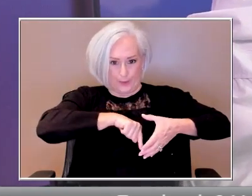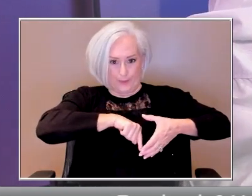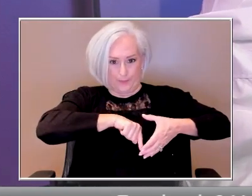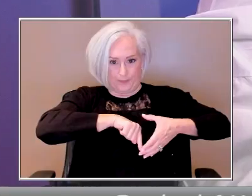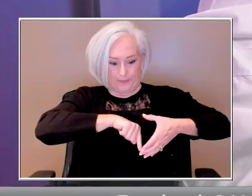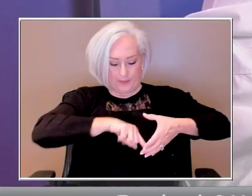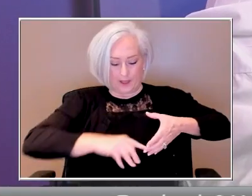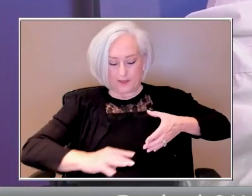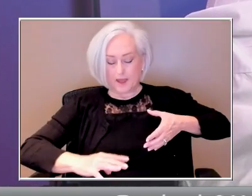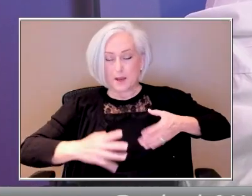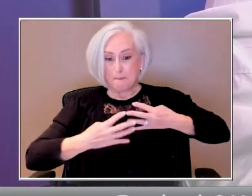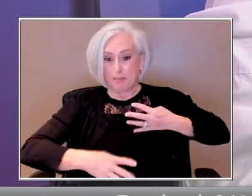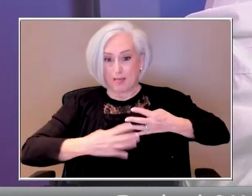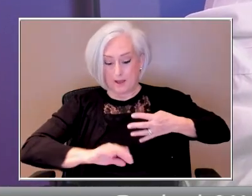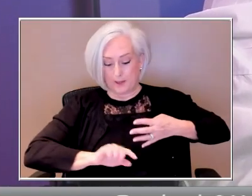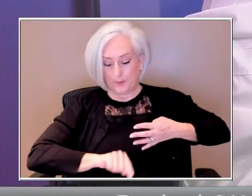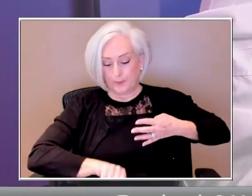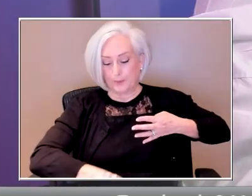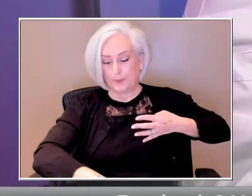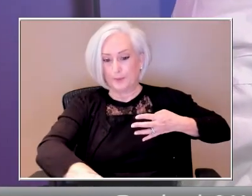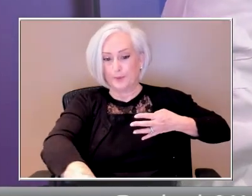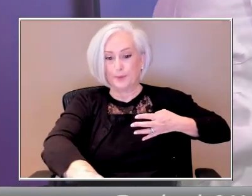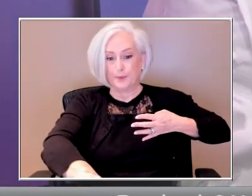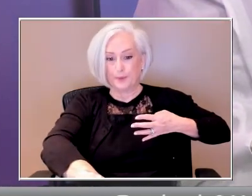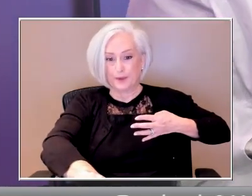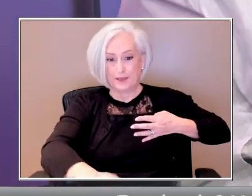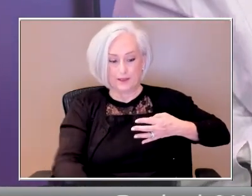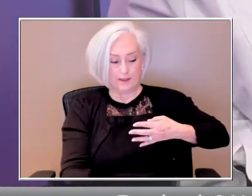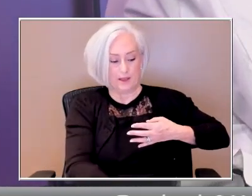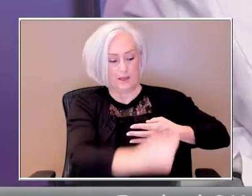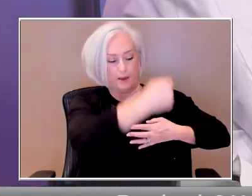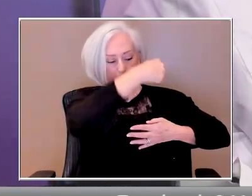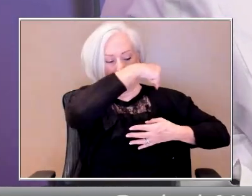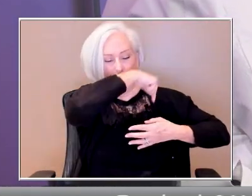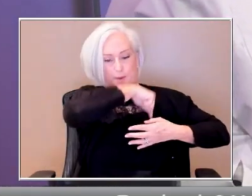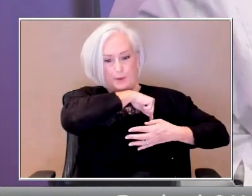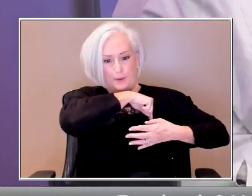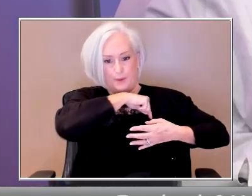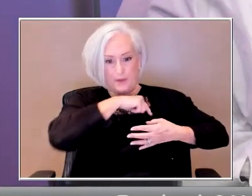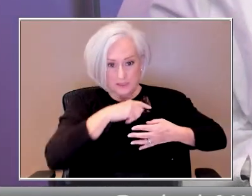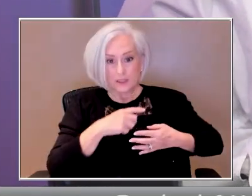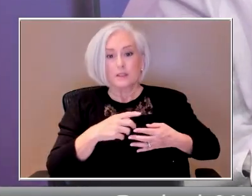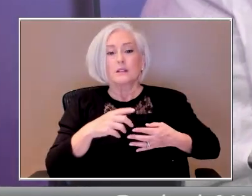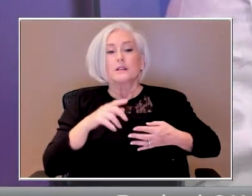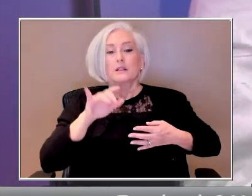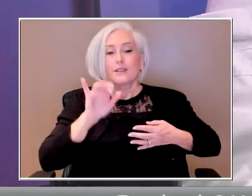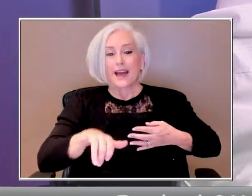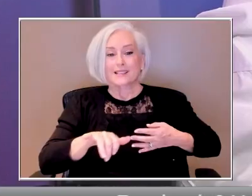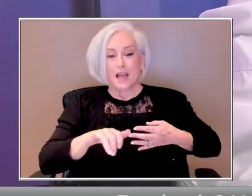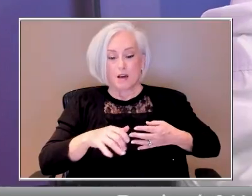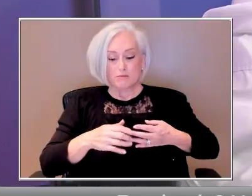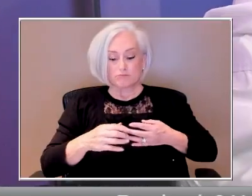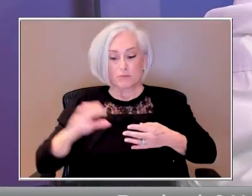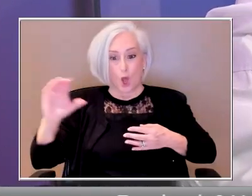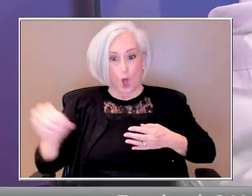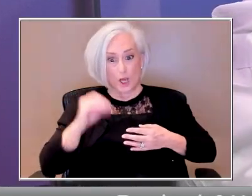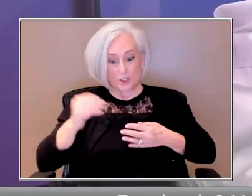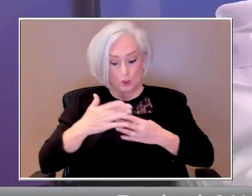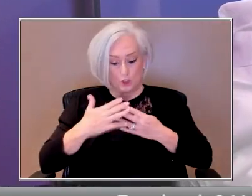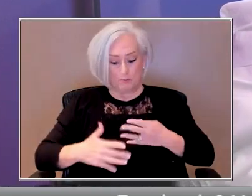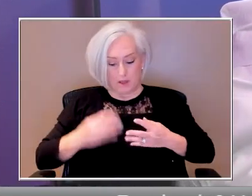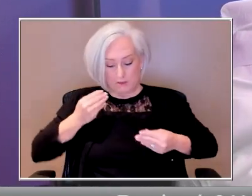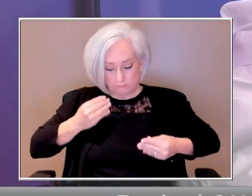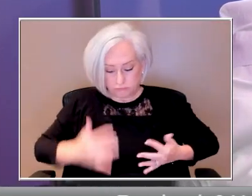right atrium and then goes back in through the aorta, and we deliver oxygenated blood to the rest of the body. And then when we stop the heart, we put